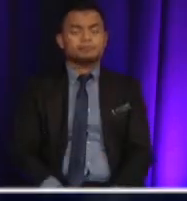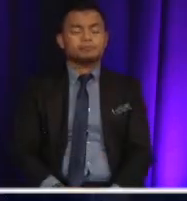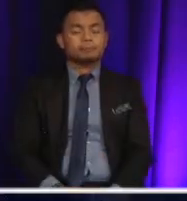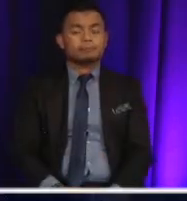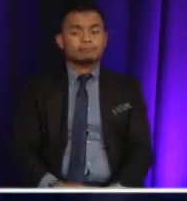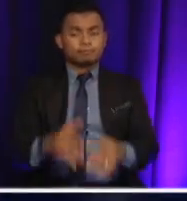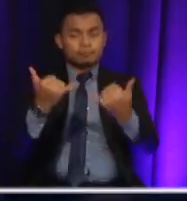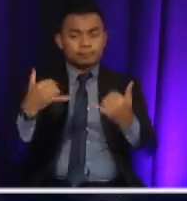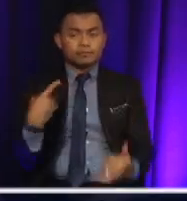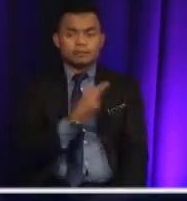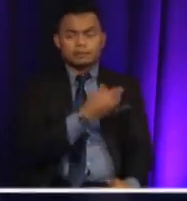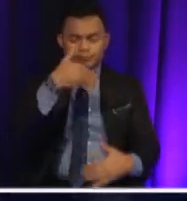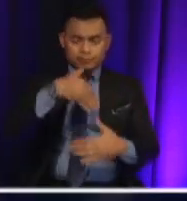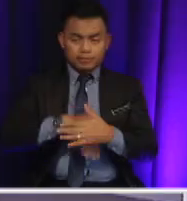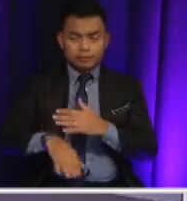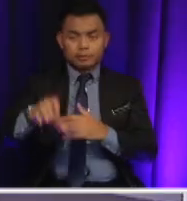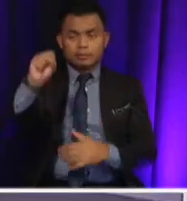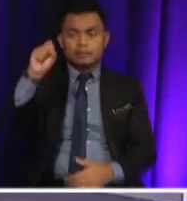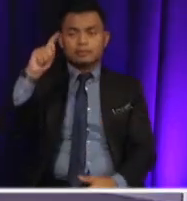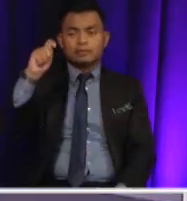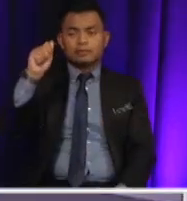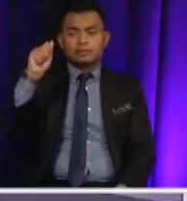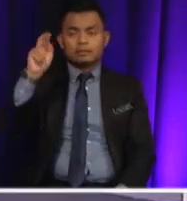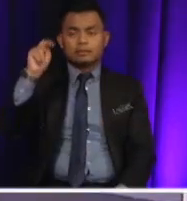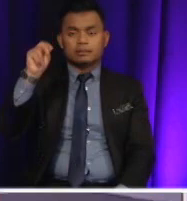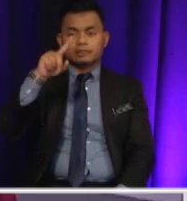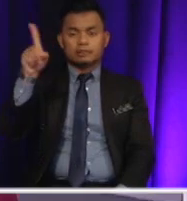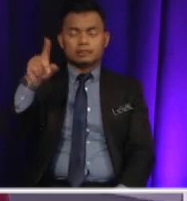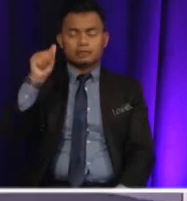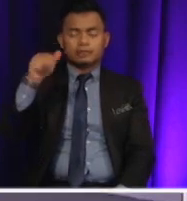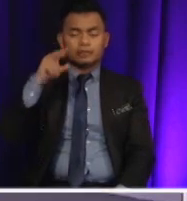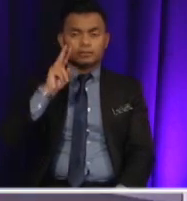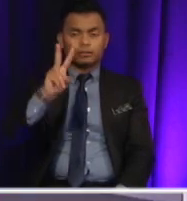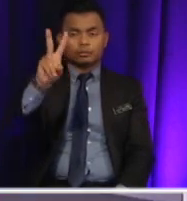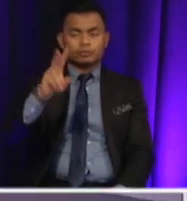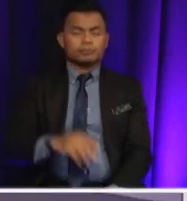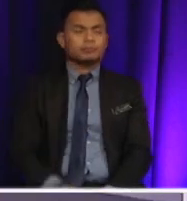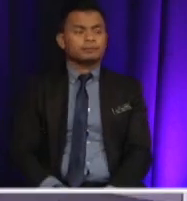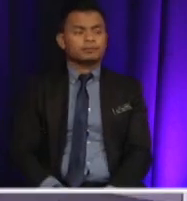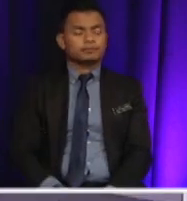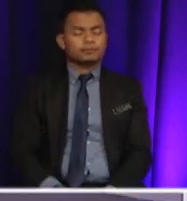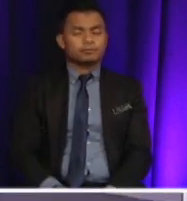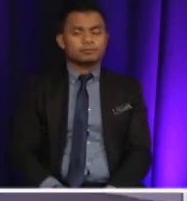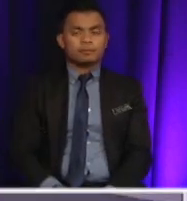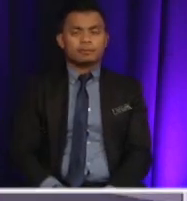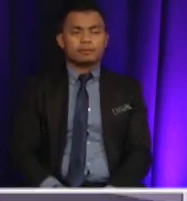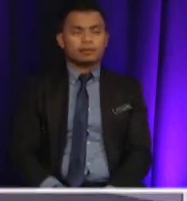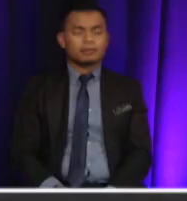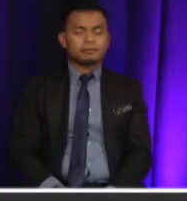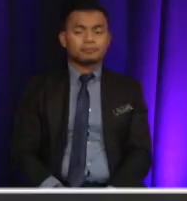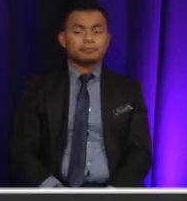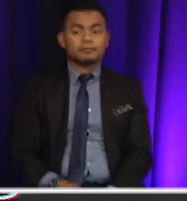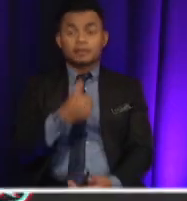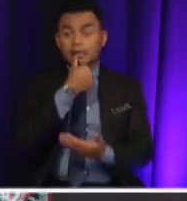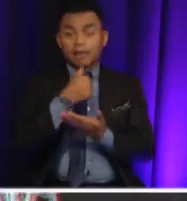on to stanza 2. Okay. Okay, all right. What are the things mentioned there? On stanza Quite a number 2, here. I feel like the envelope,